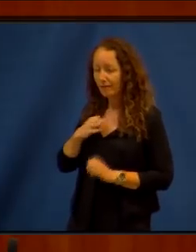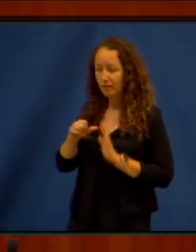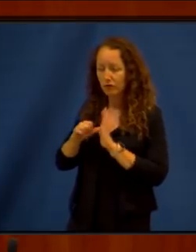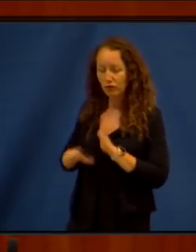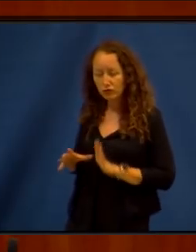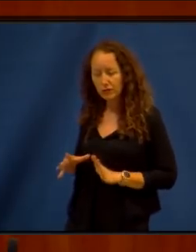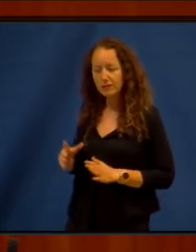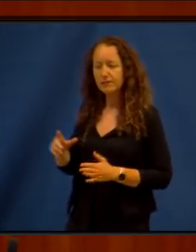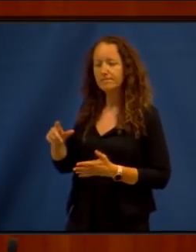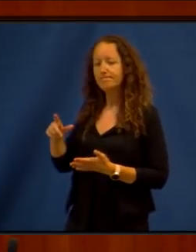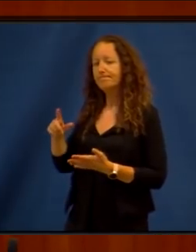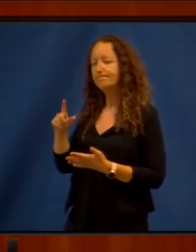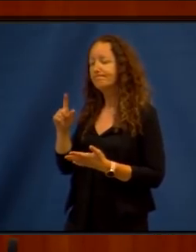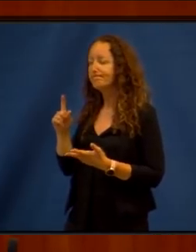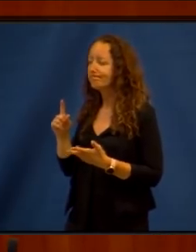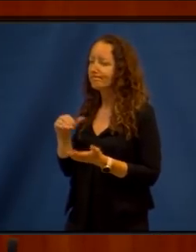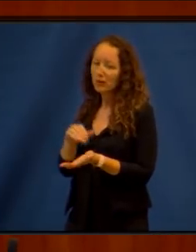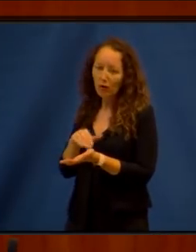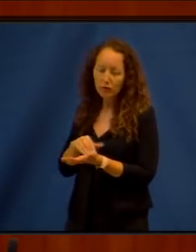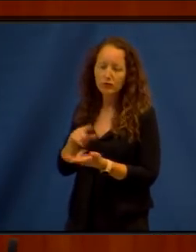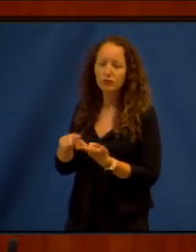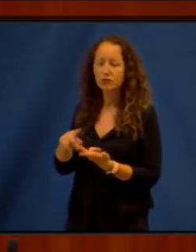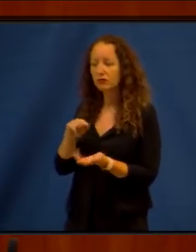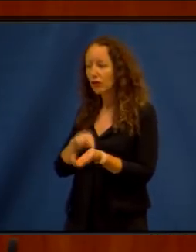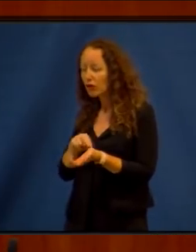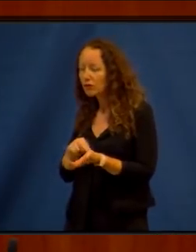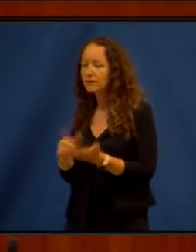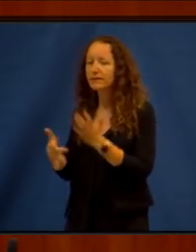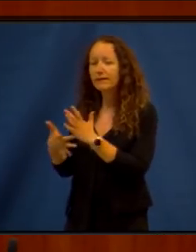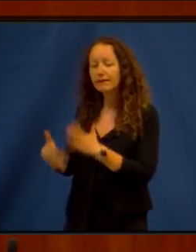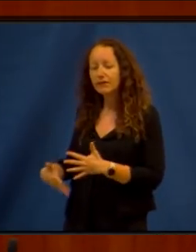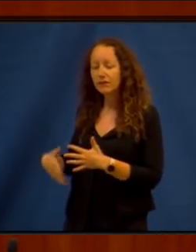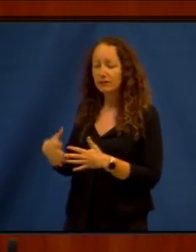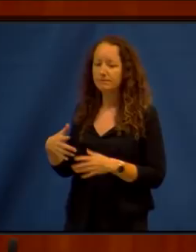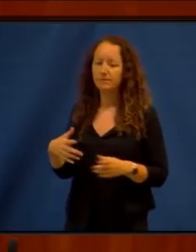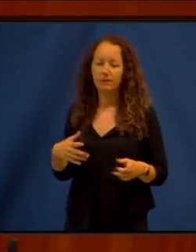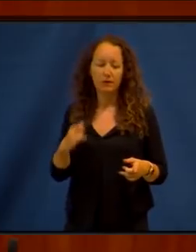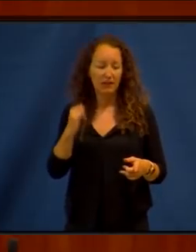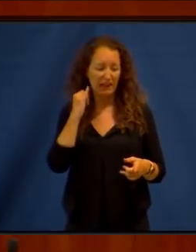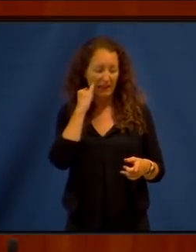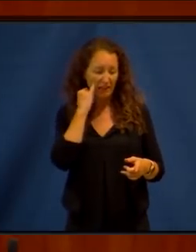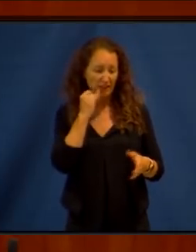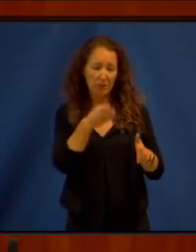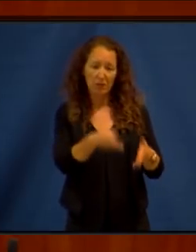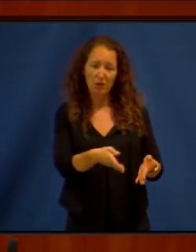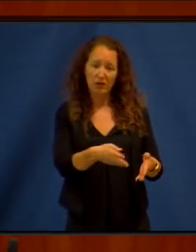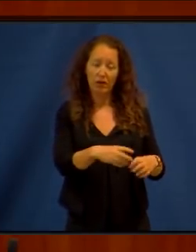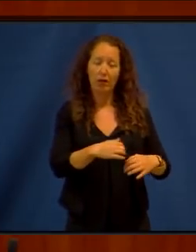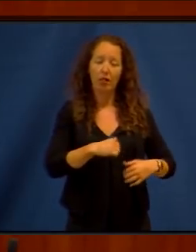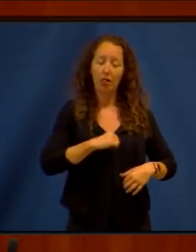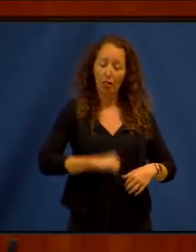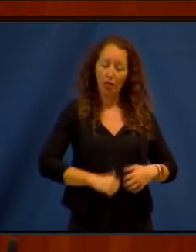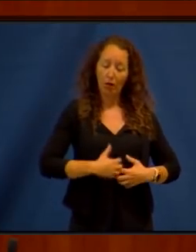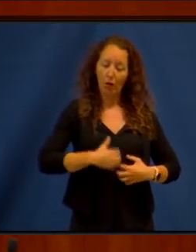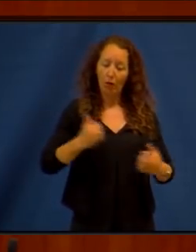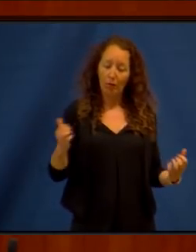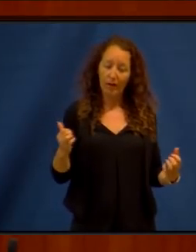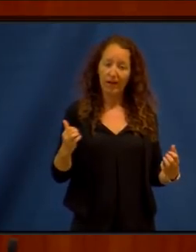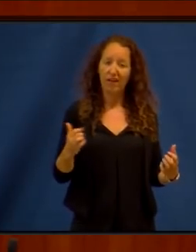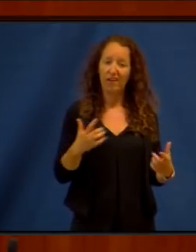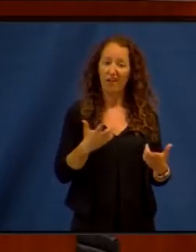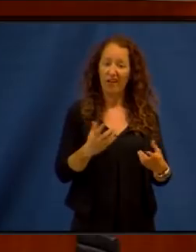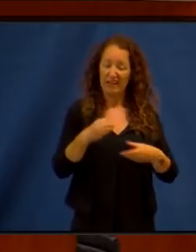obviously hovering up above the patient's head during an operation if they are a carrier for the COVID virus.